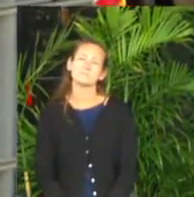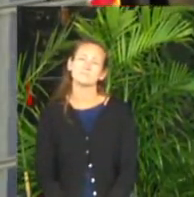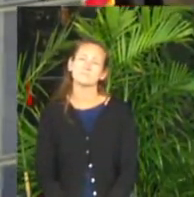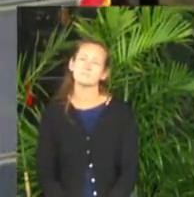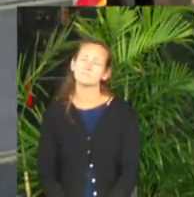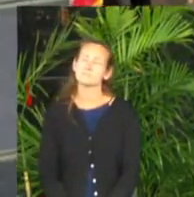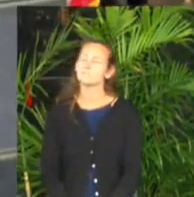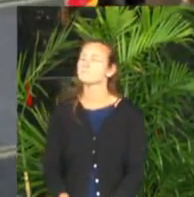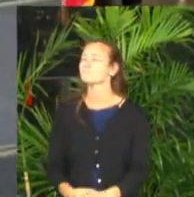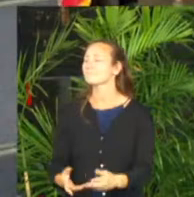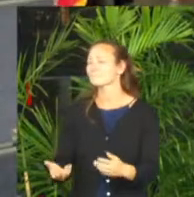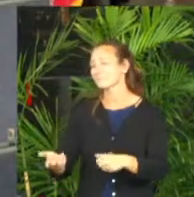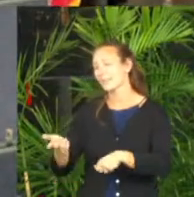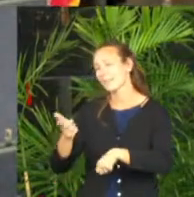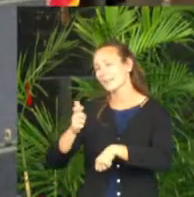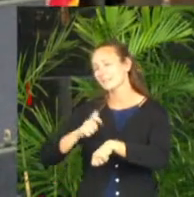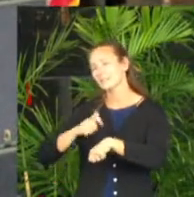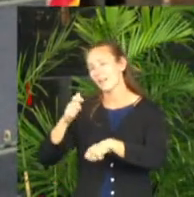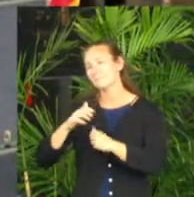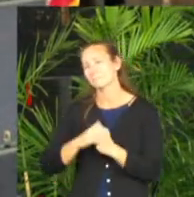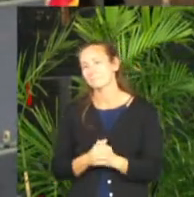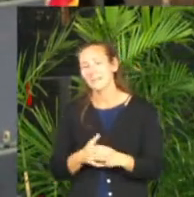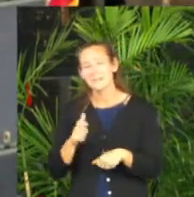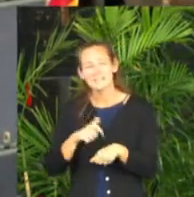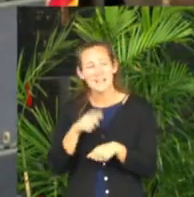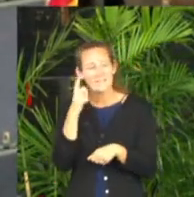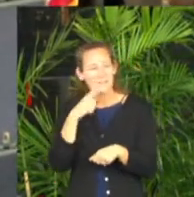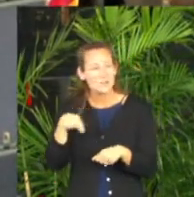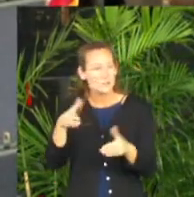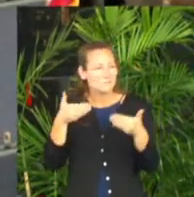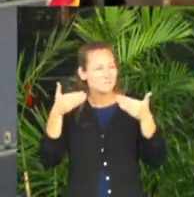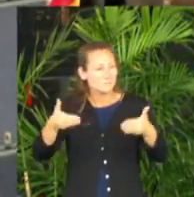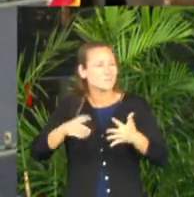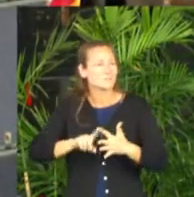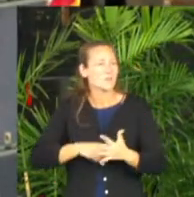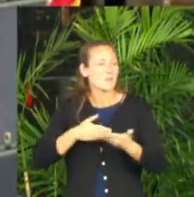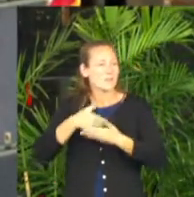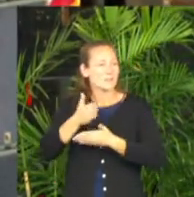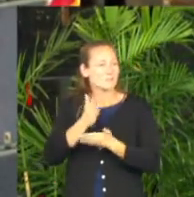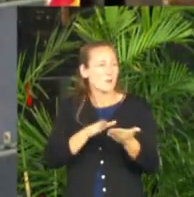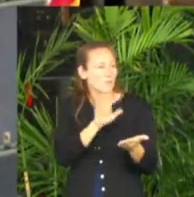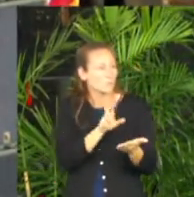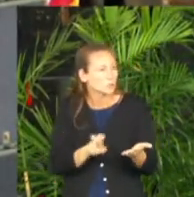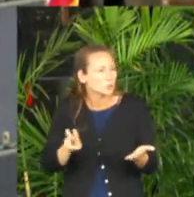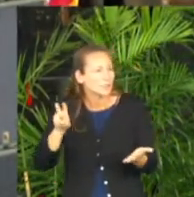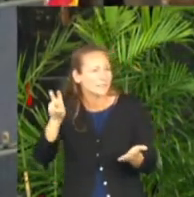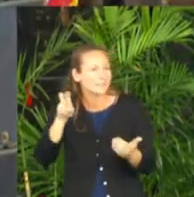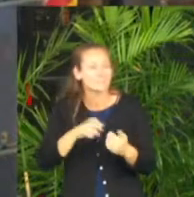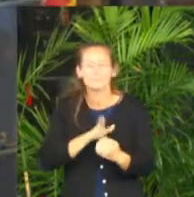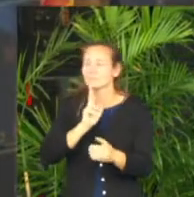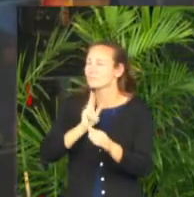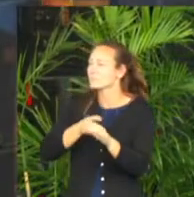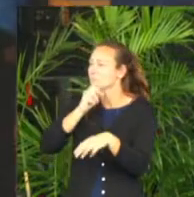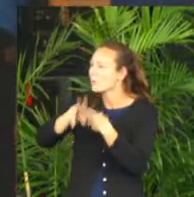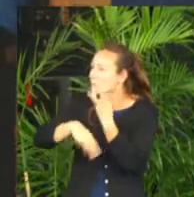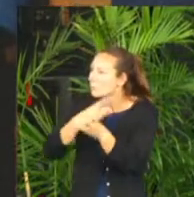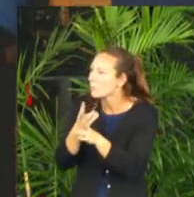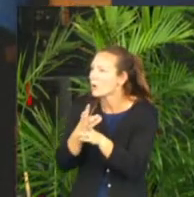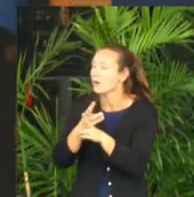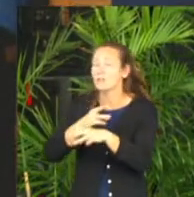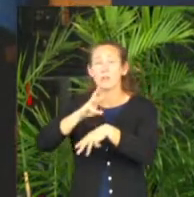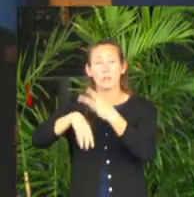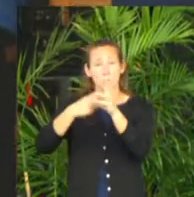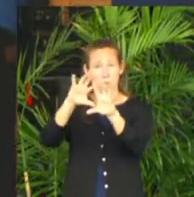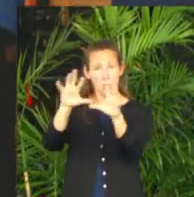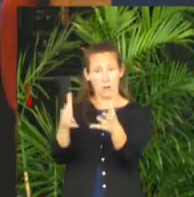It's time, graduates, time for you to embark on the next chapter of your journey, to venture out into the world, a world,